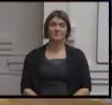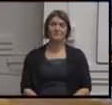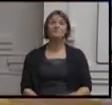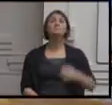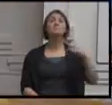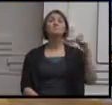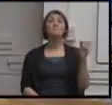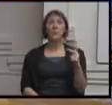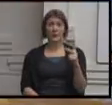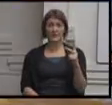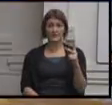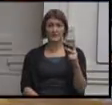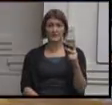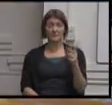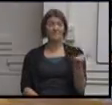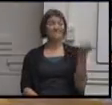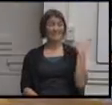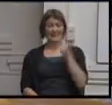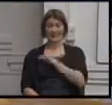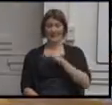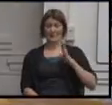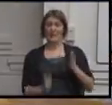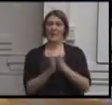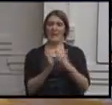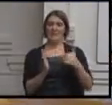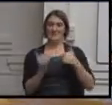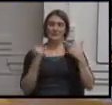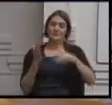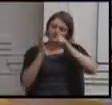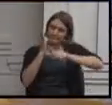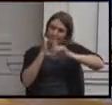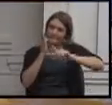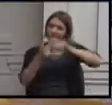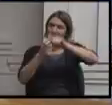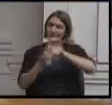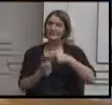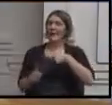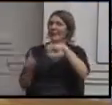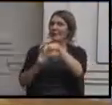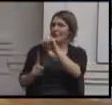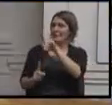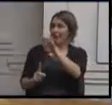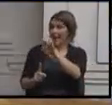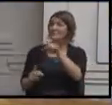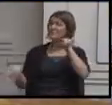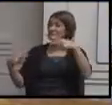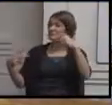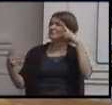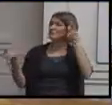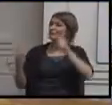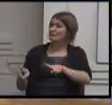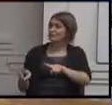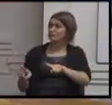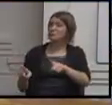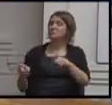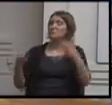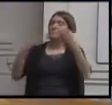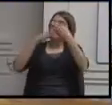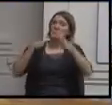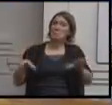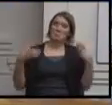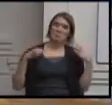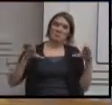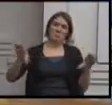Okay, so when the select board asked us to take a look at this, Mike and I sort of divided the information up a little